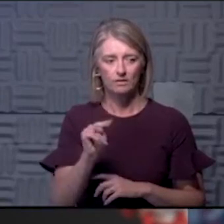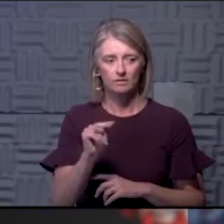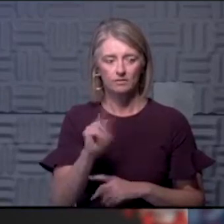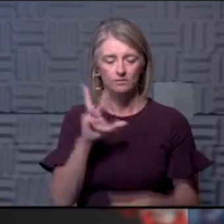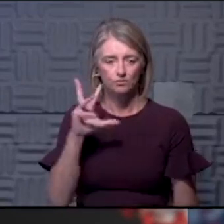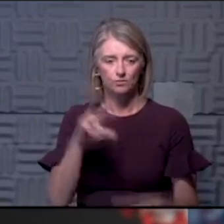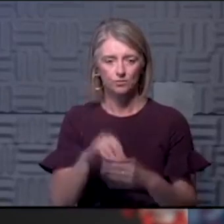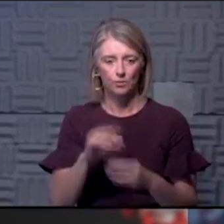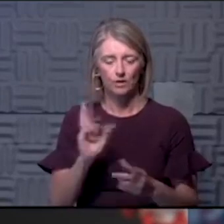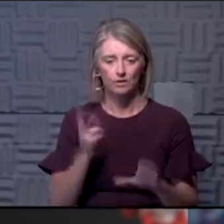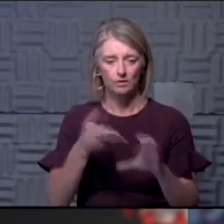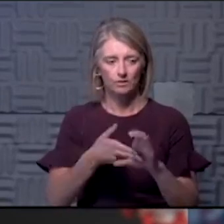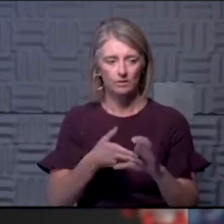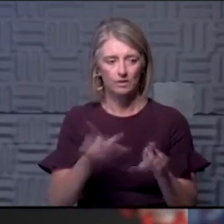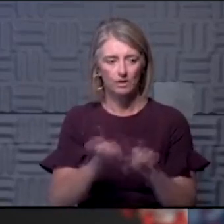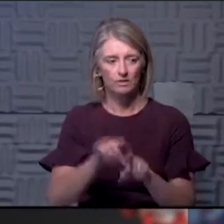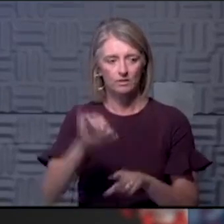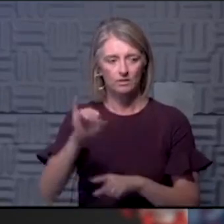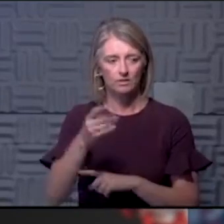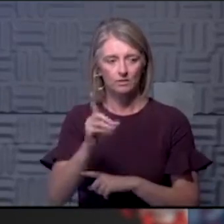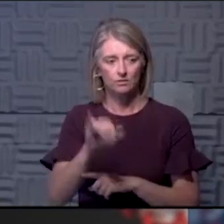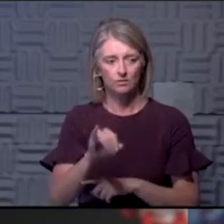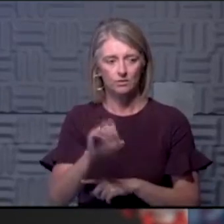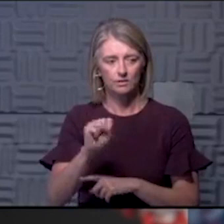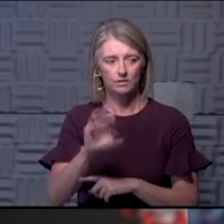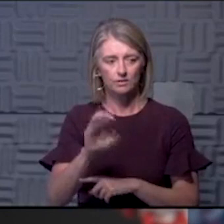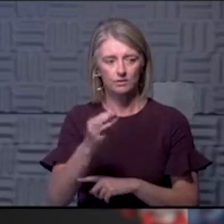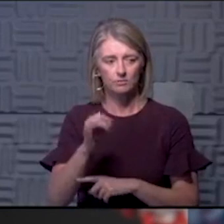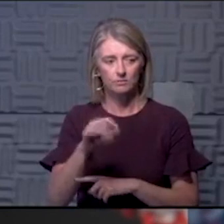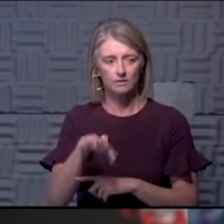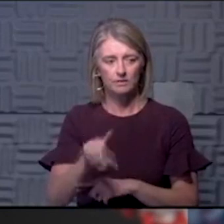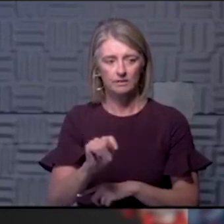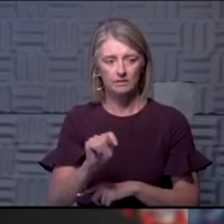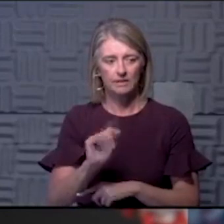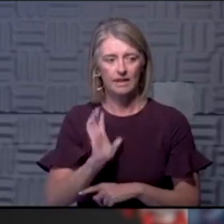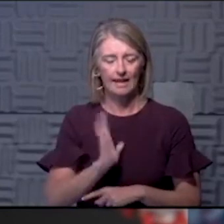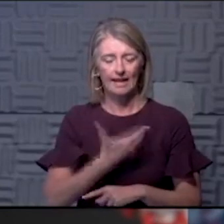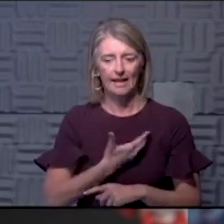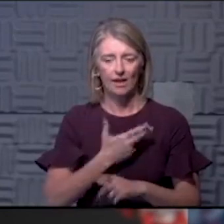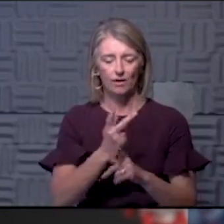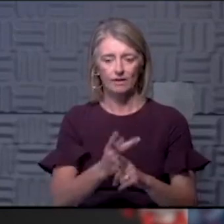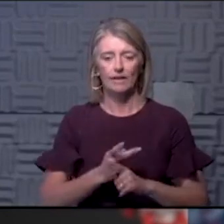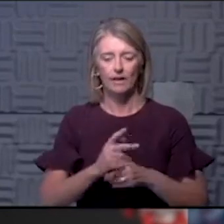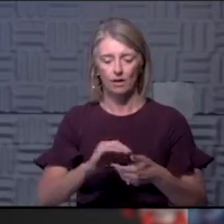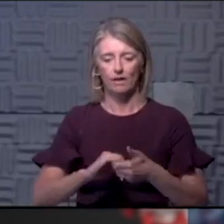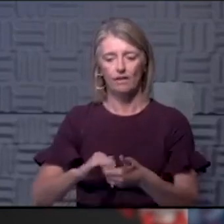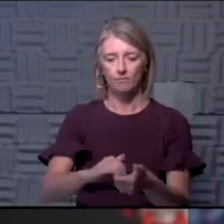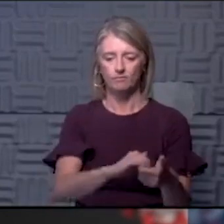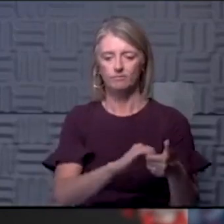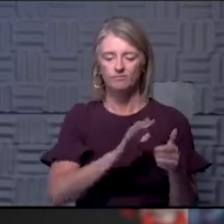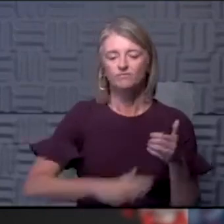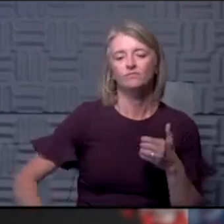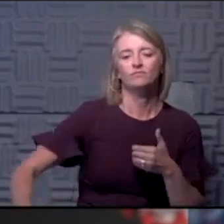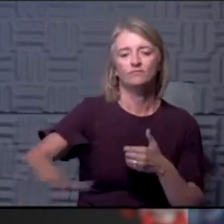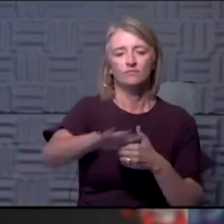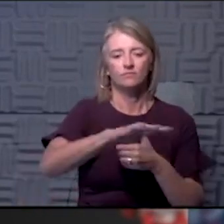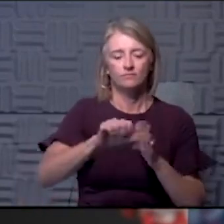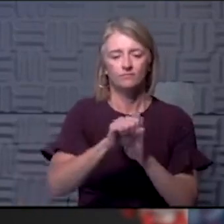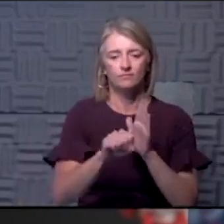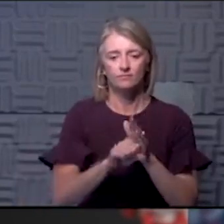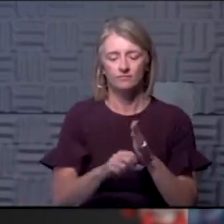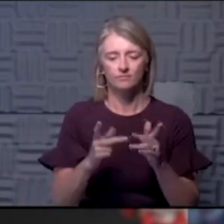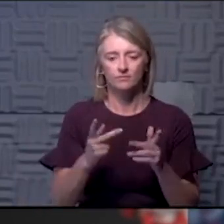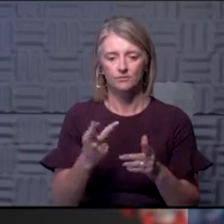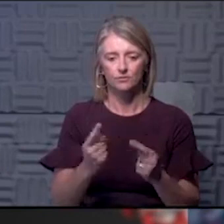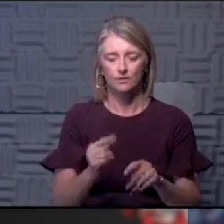will also be joined by Jody Smith, the Executive Director of our Care Collaborative, which is our program that goes across the state trying to improve the health